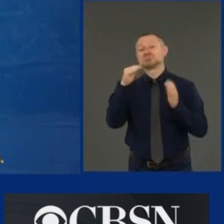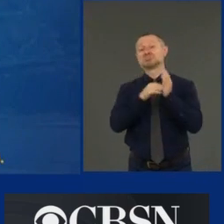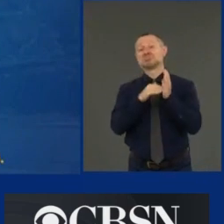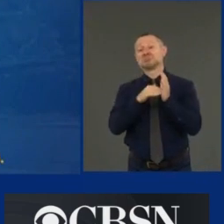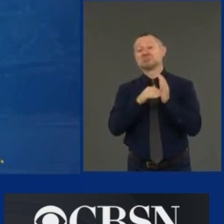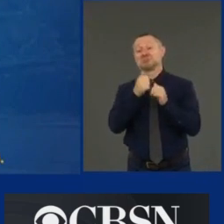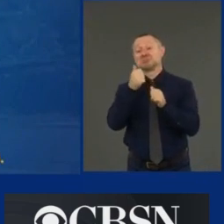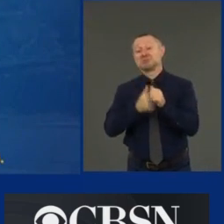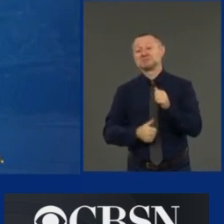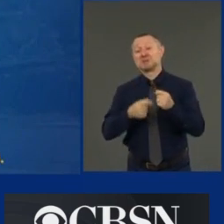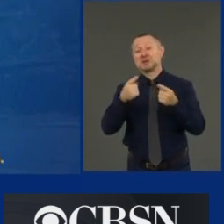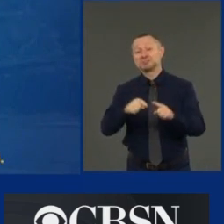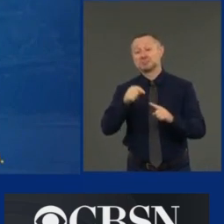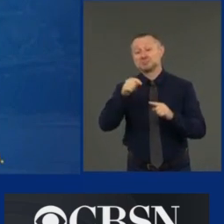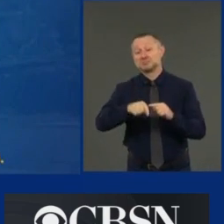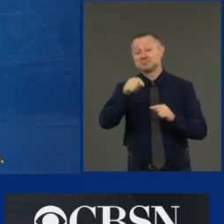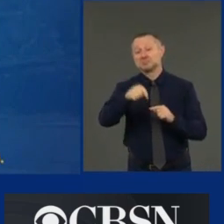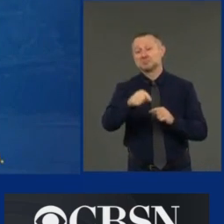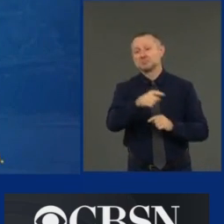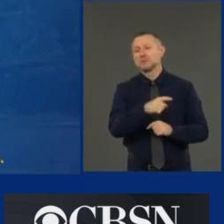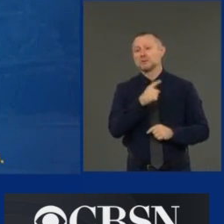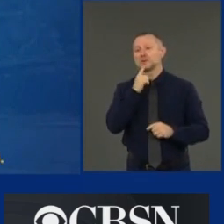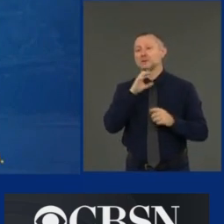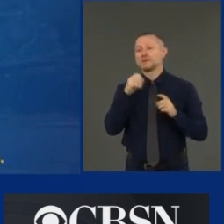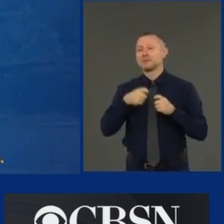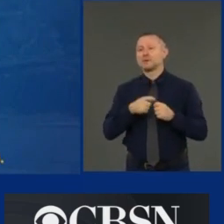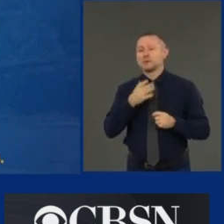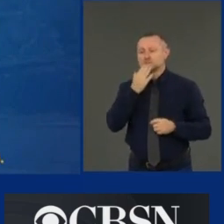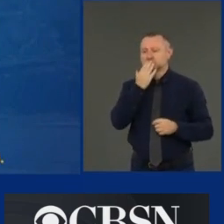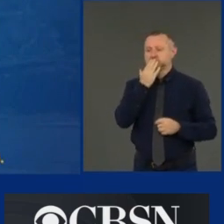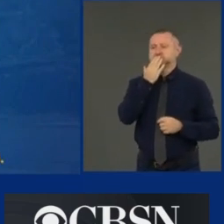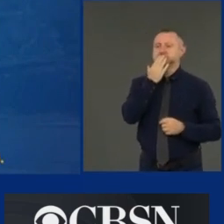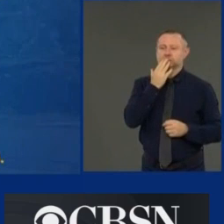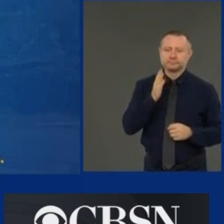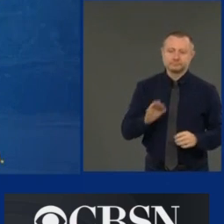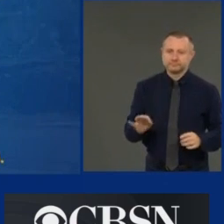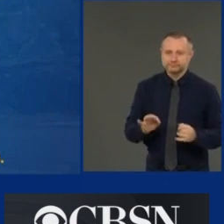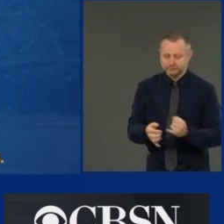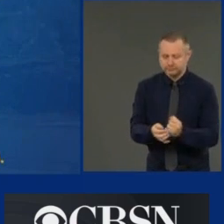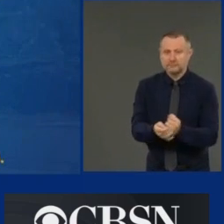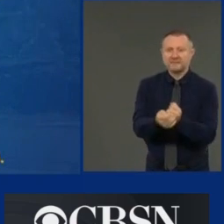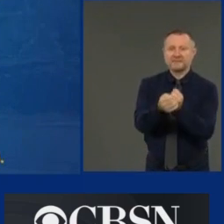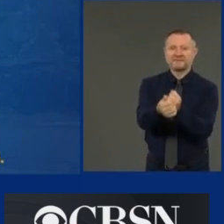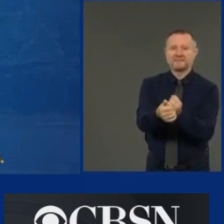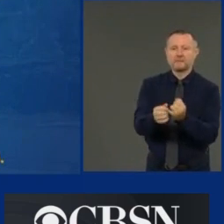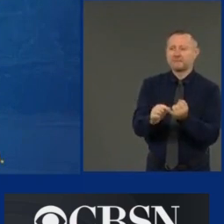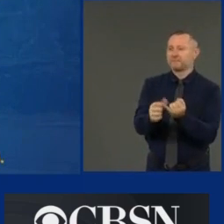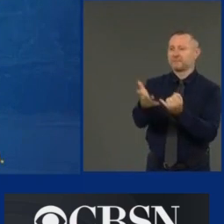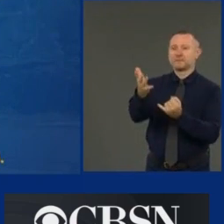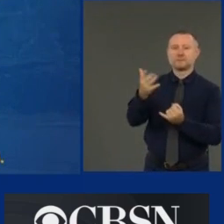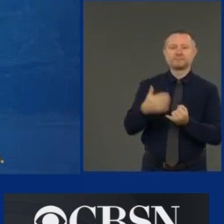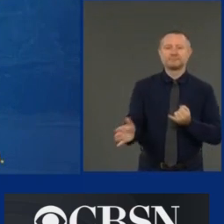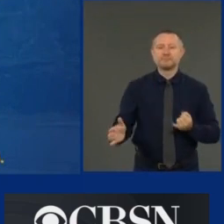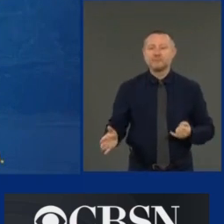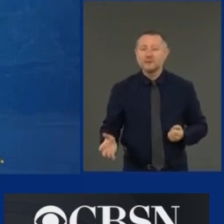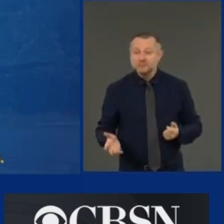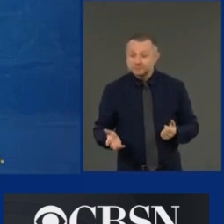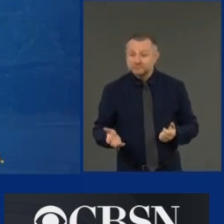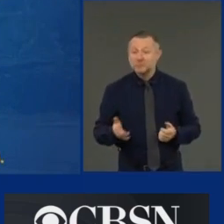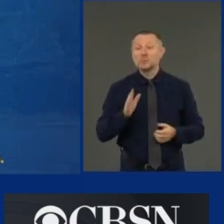to these companies is not significant. Their cost